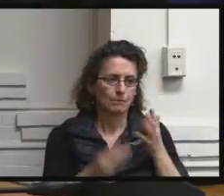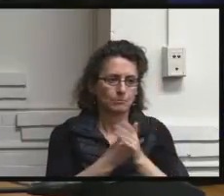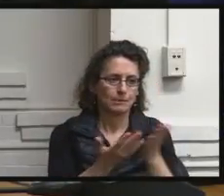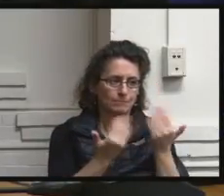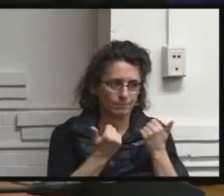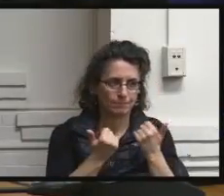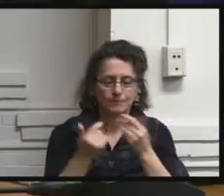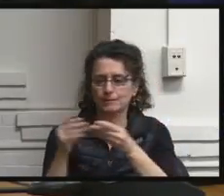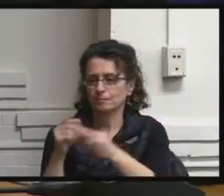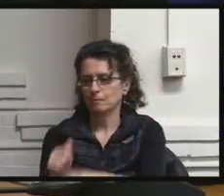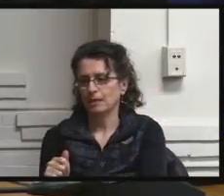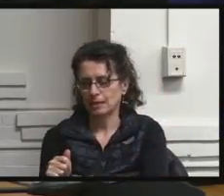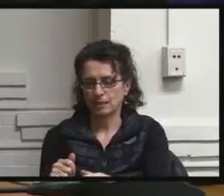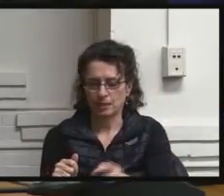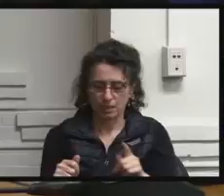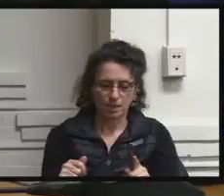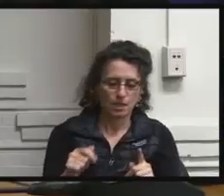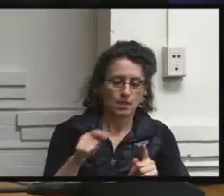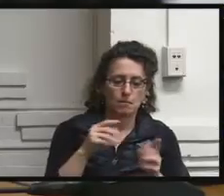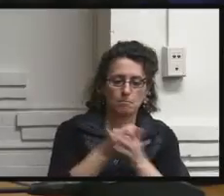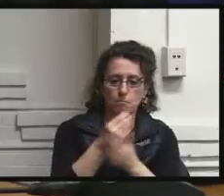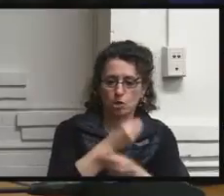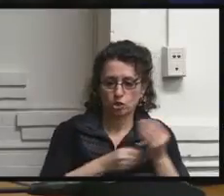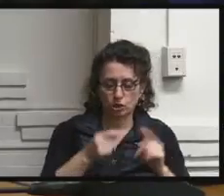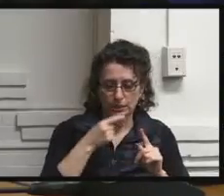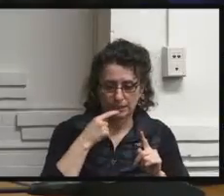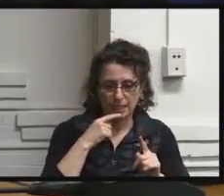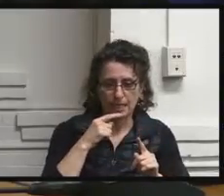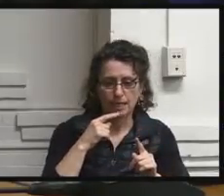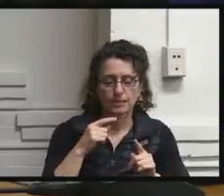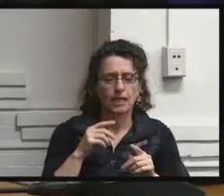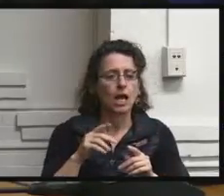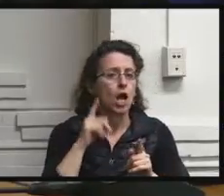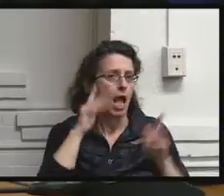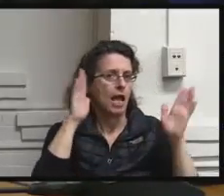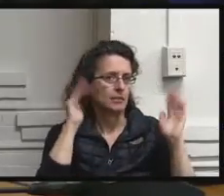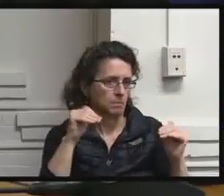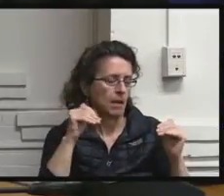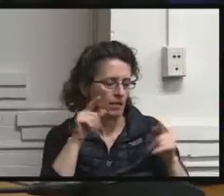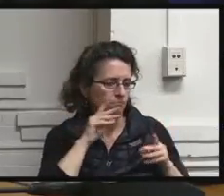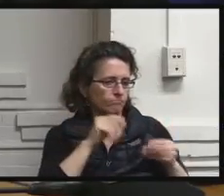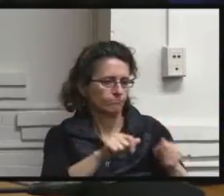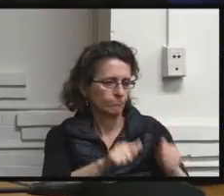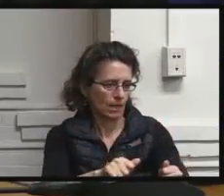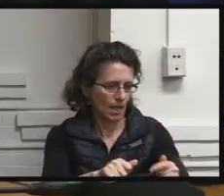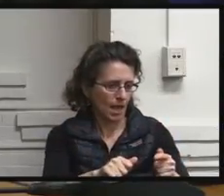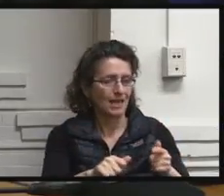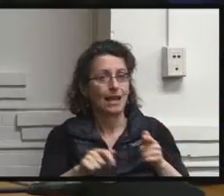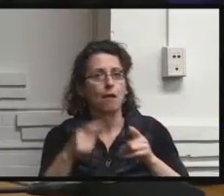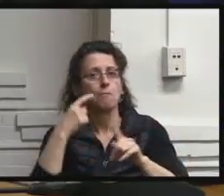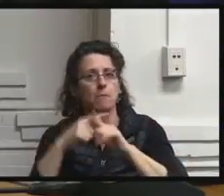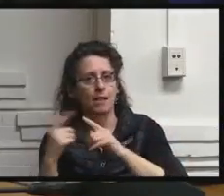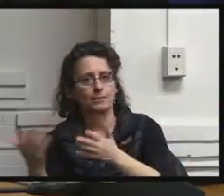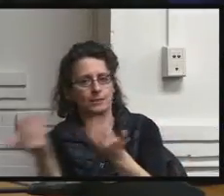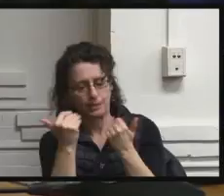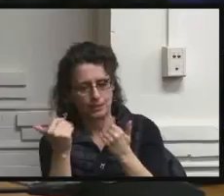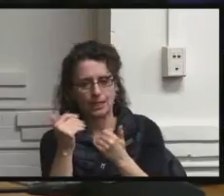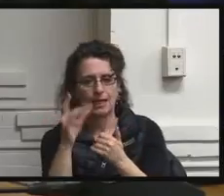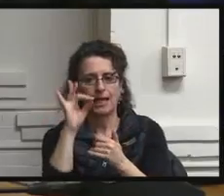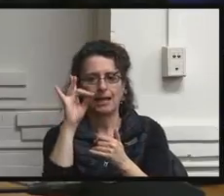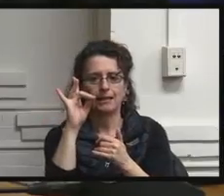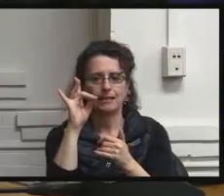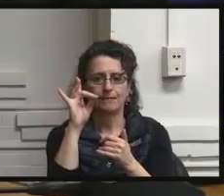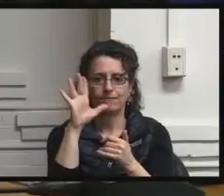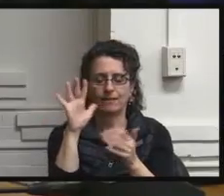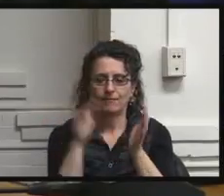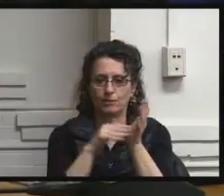$85,000 anticipated expenses and revenues. Right. But only